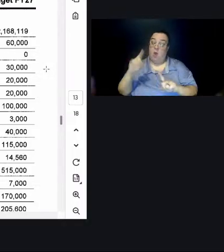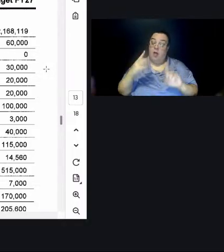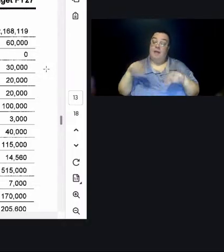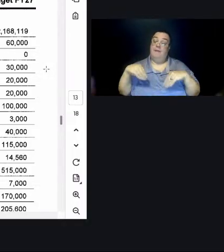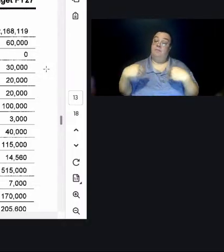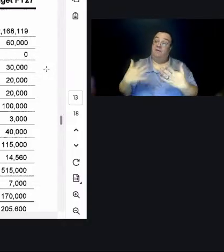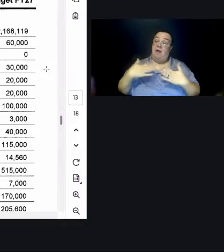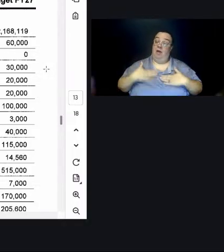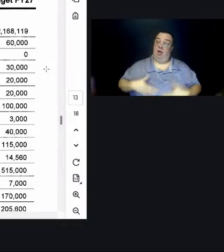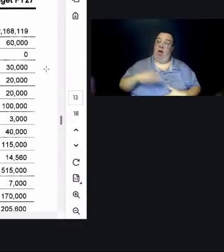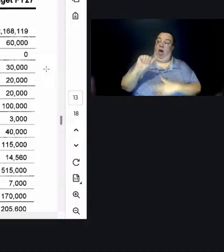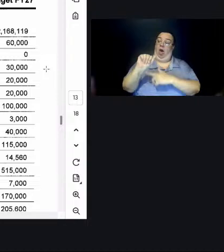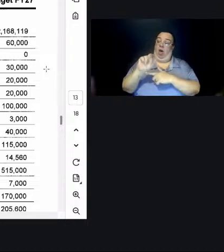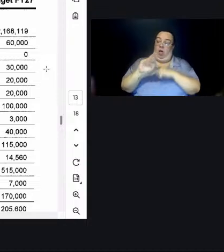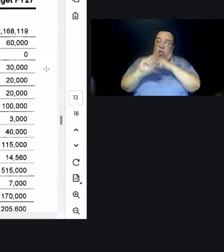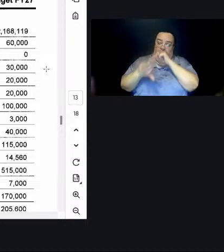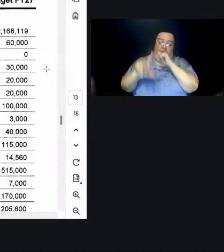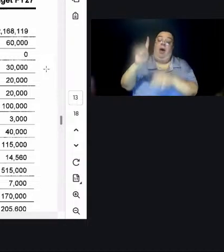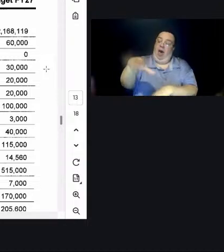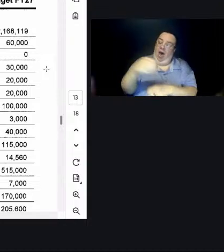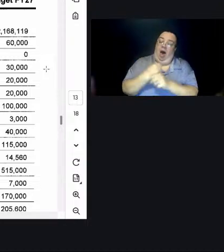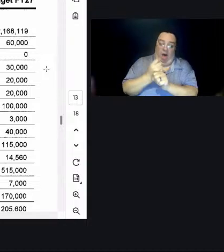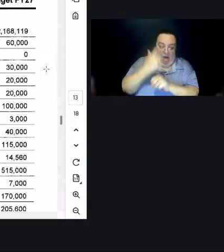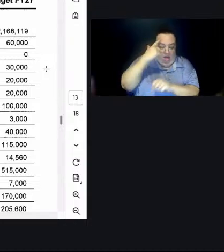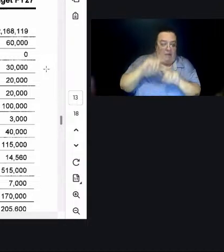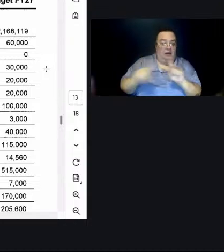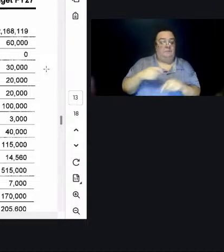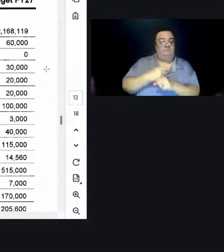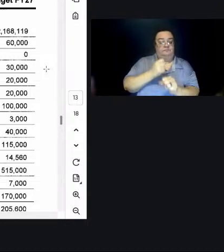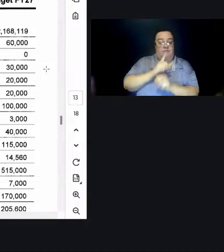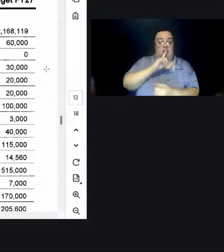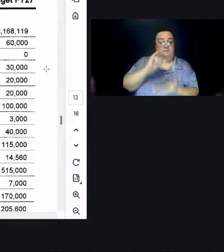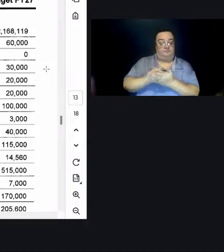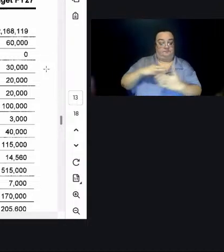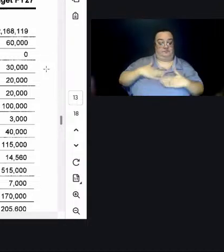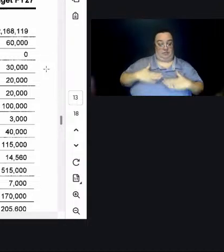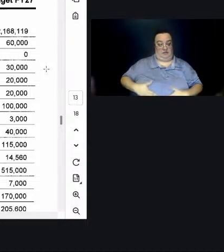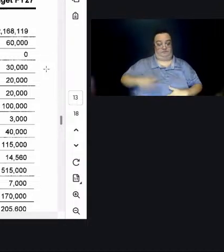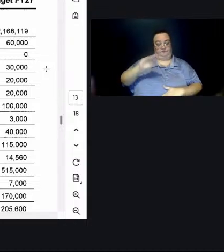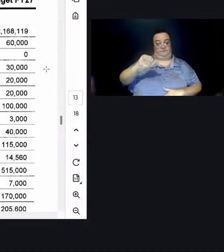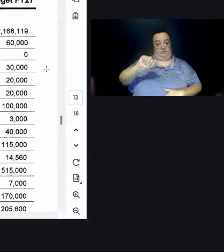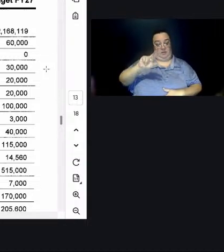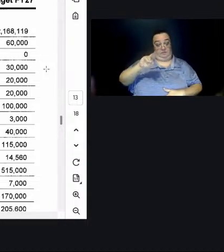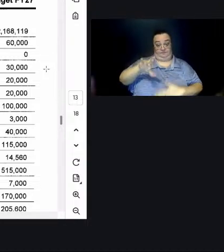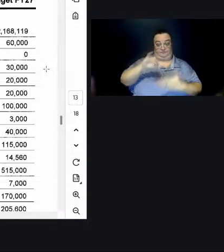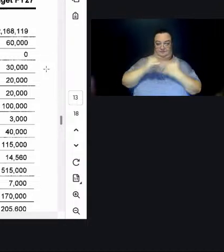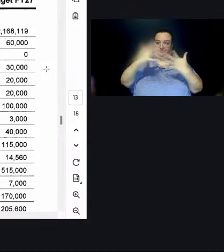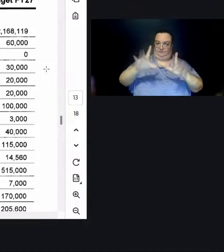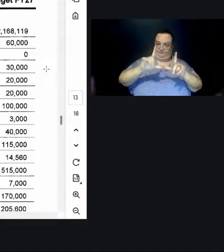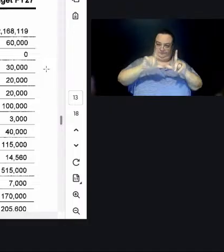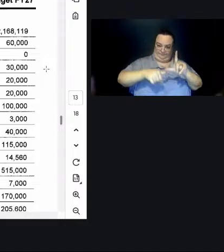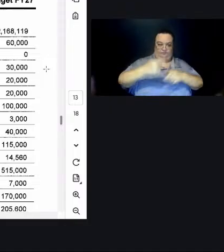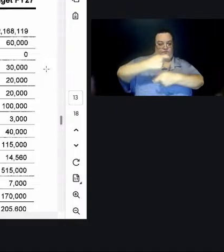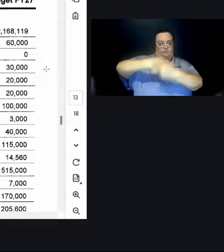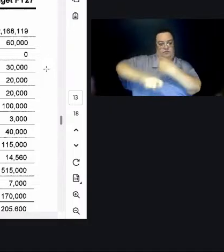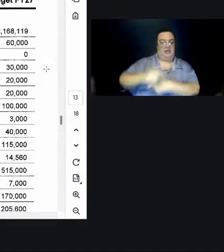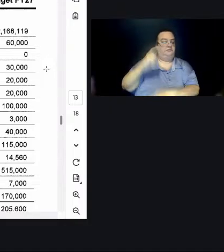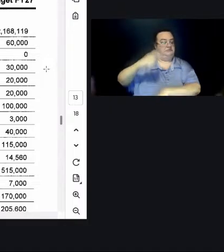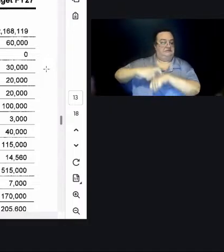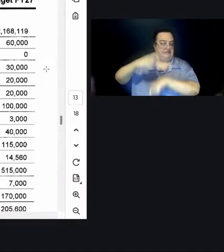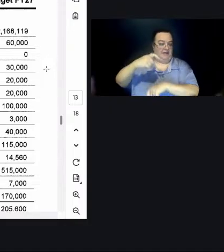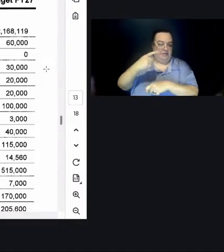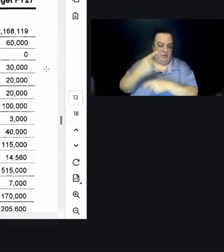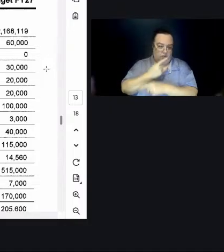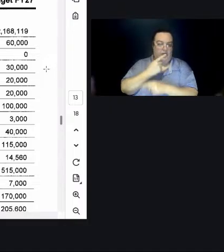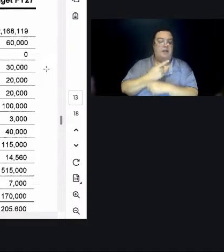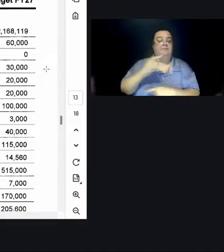to make sense, but to make sure that body armor that's expired is replaced in a timely fashion. Body armor does have a 5-year life